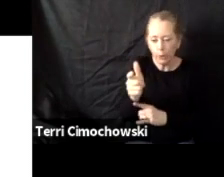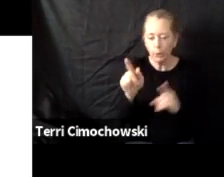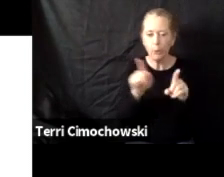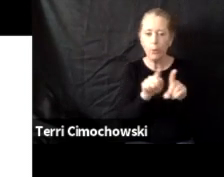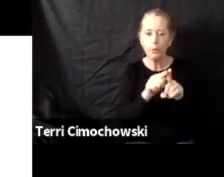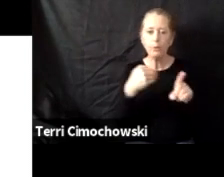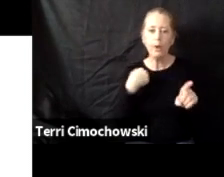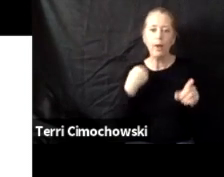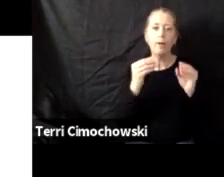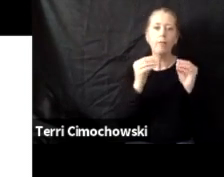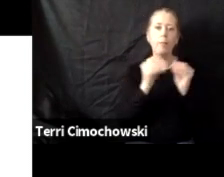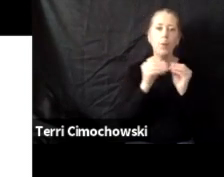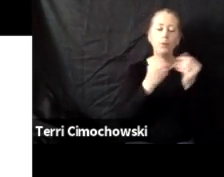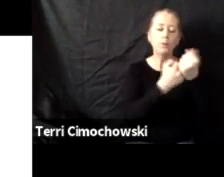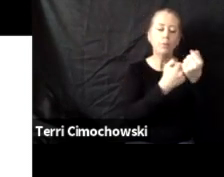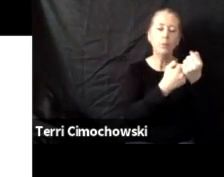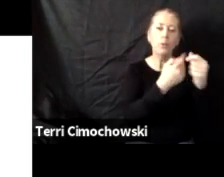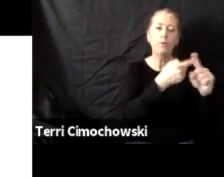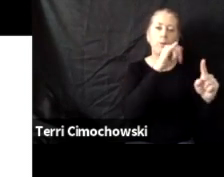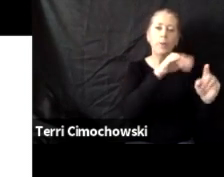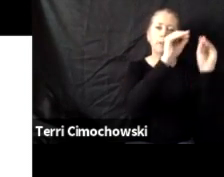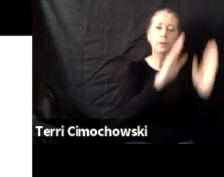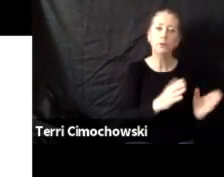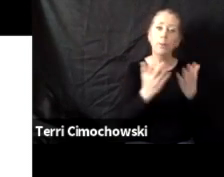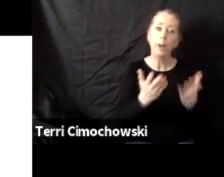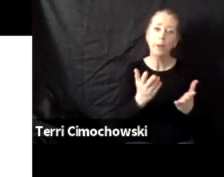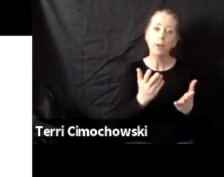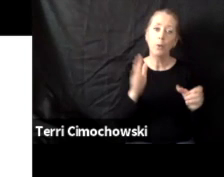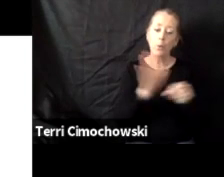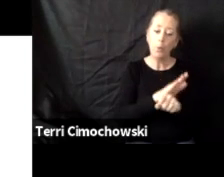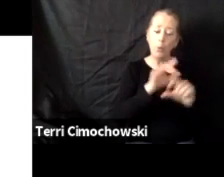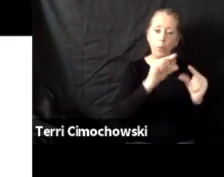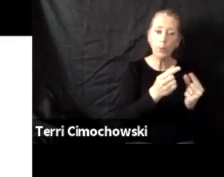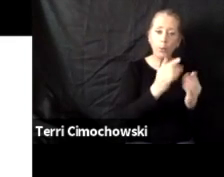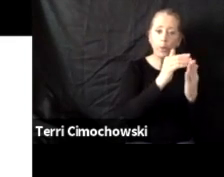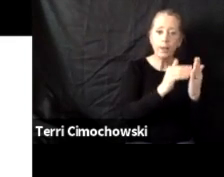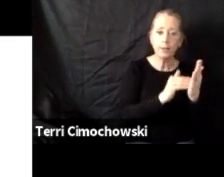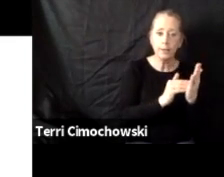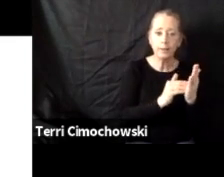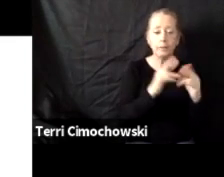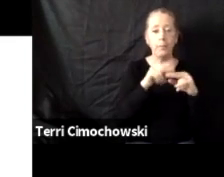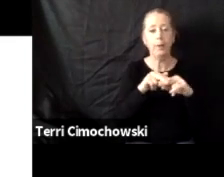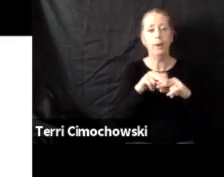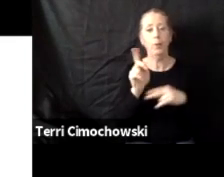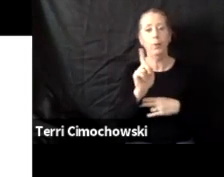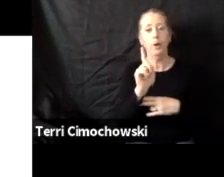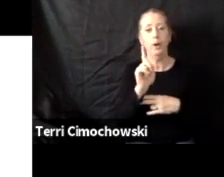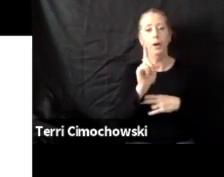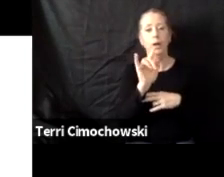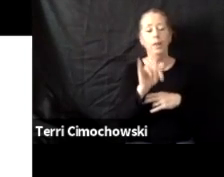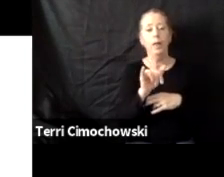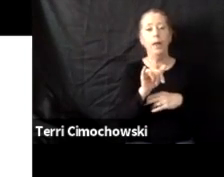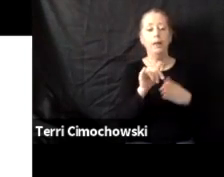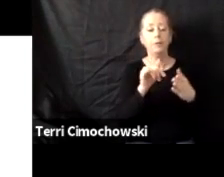additional support from the teacher. So this might be a whole group lesson depending on where the course content for